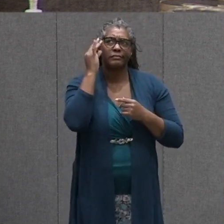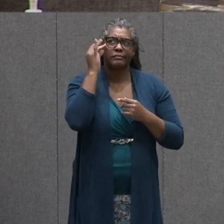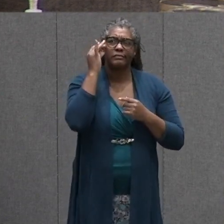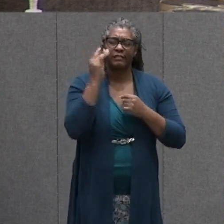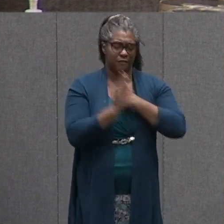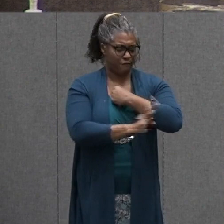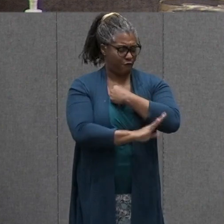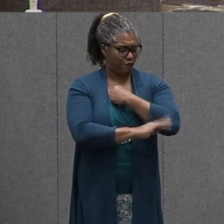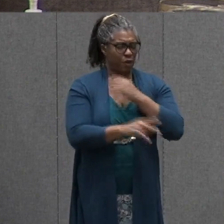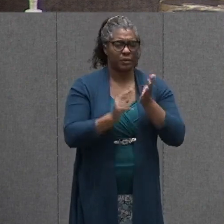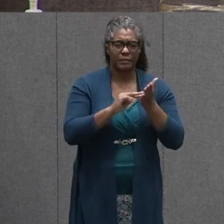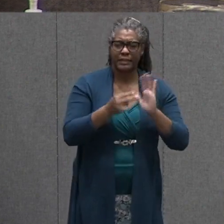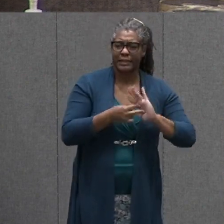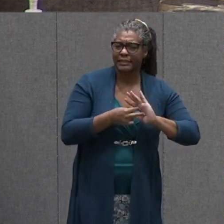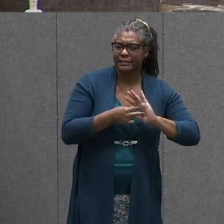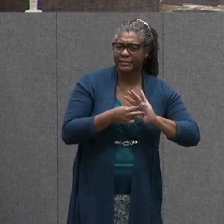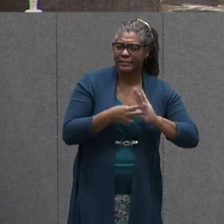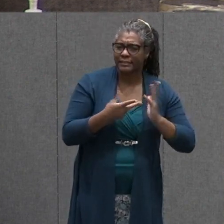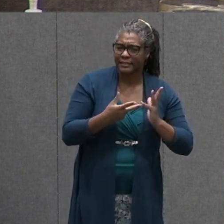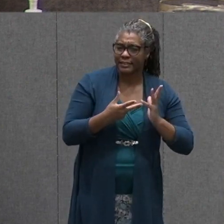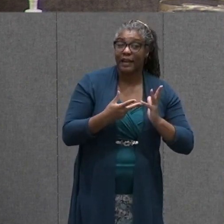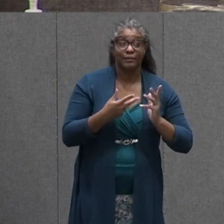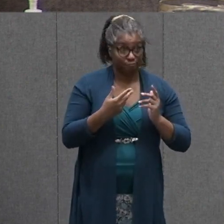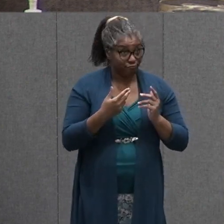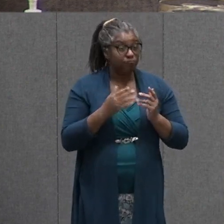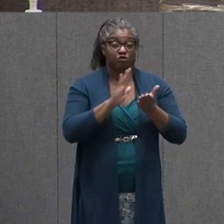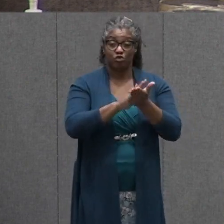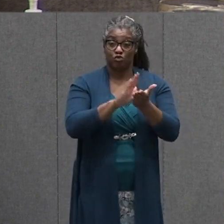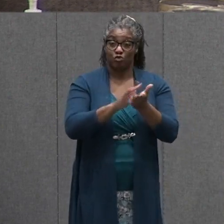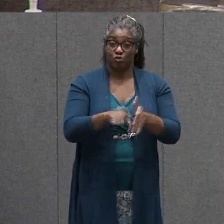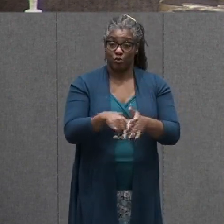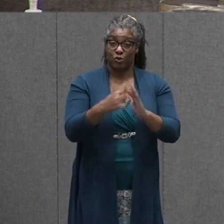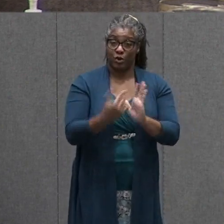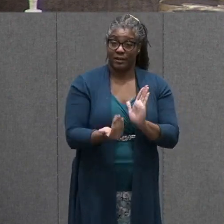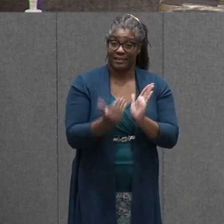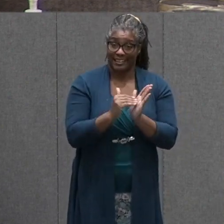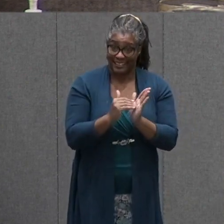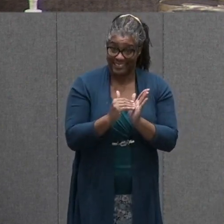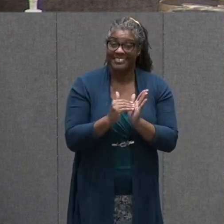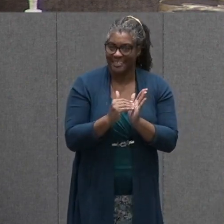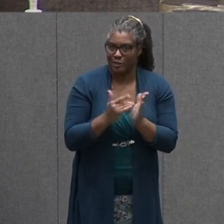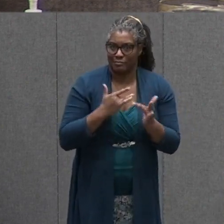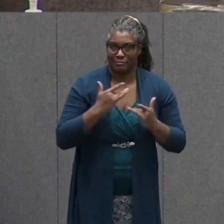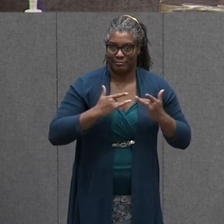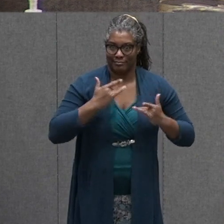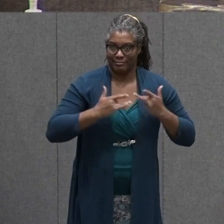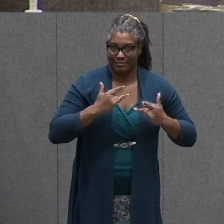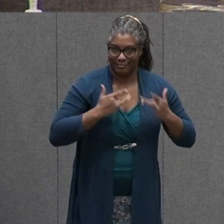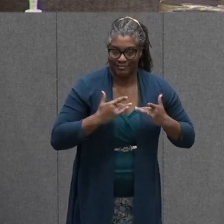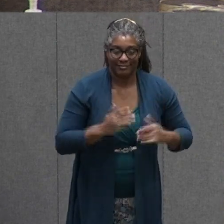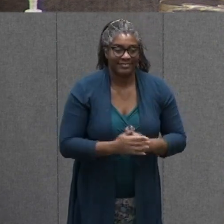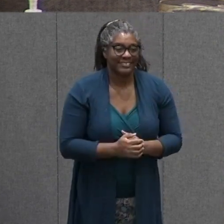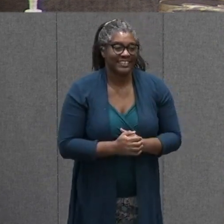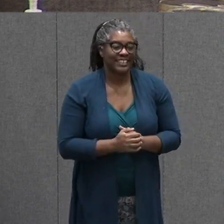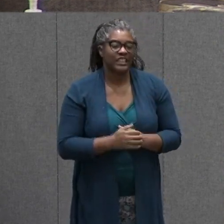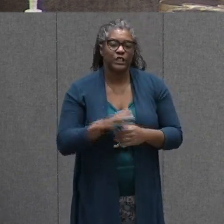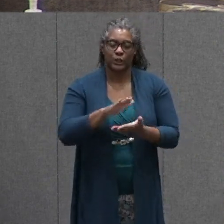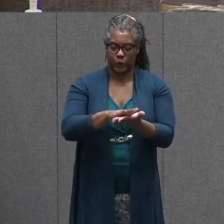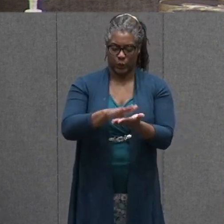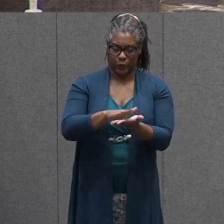G here, E-R, so in, then I have an A, and then